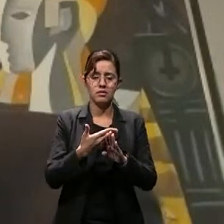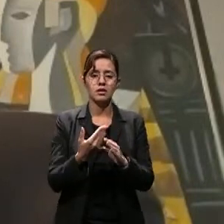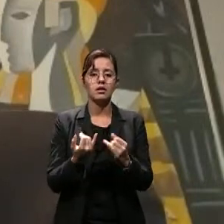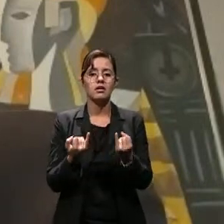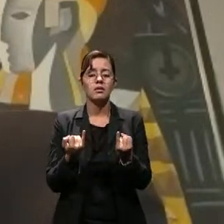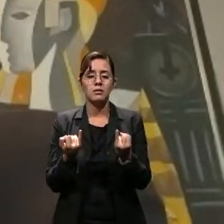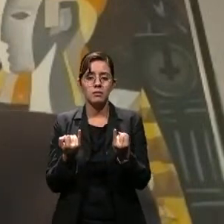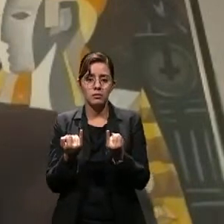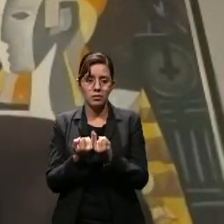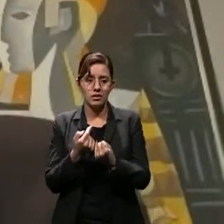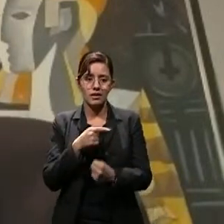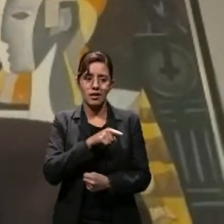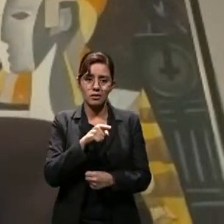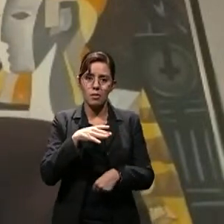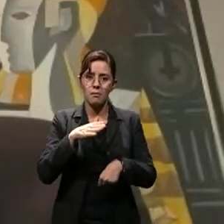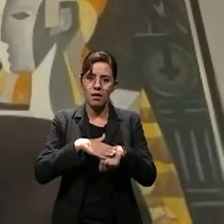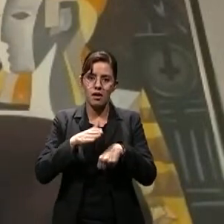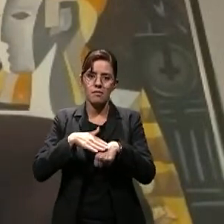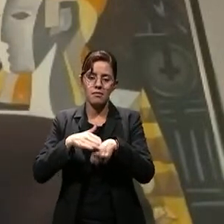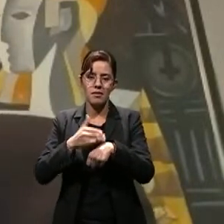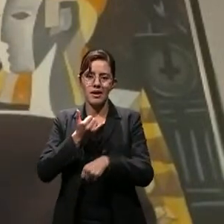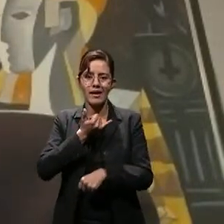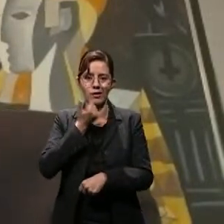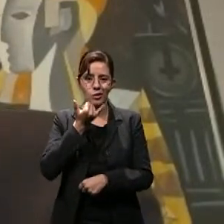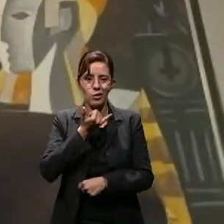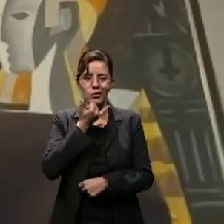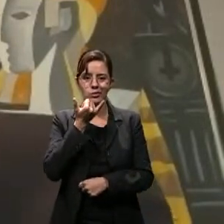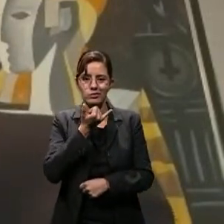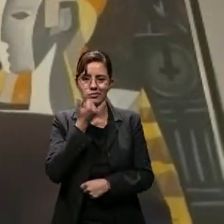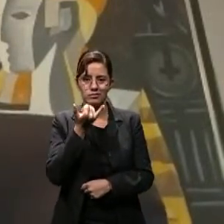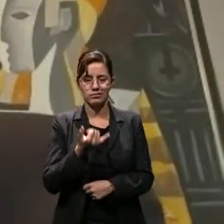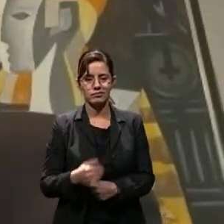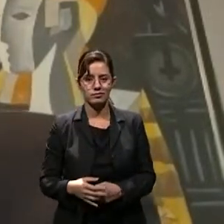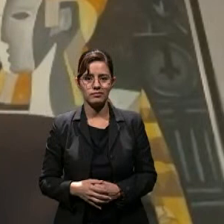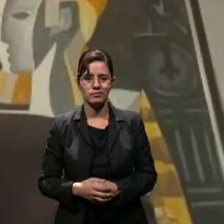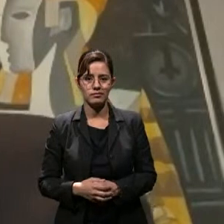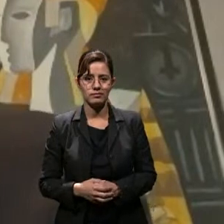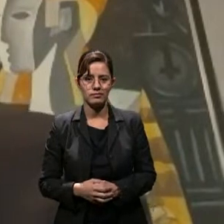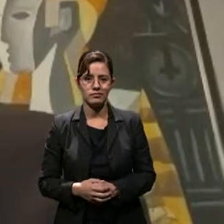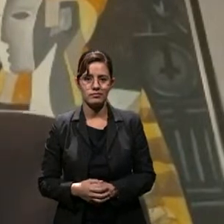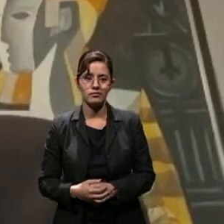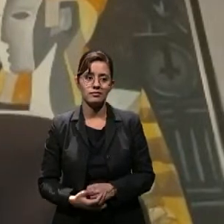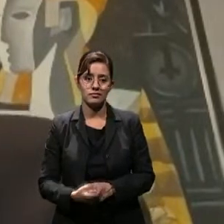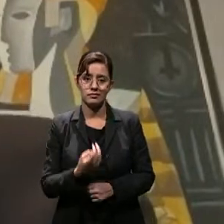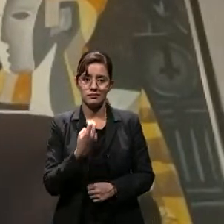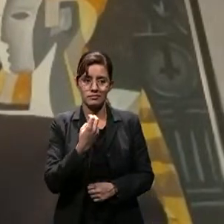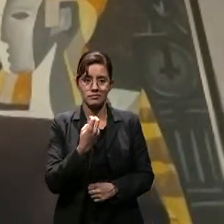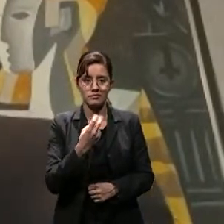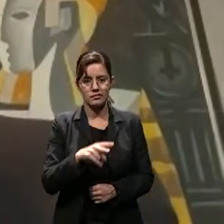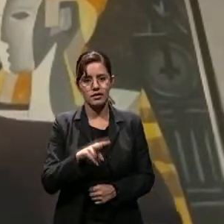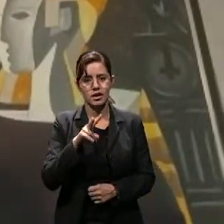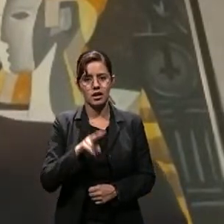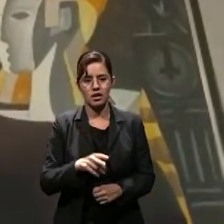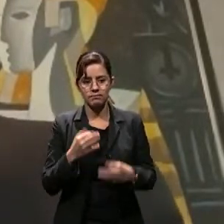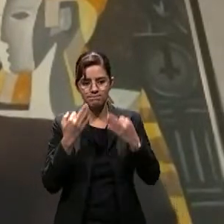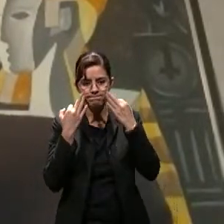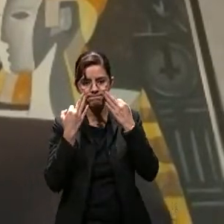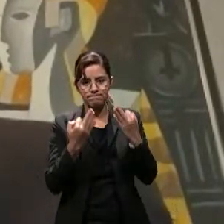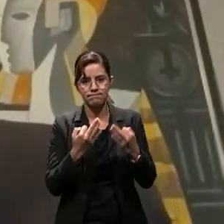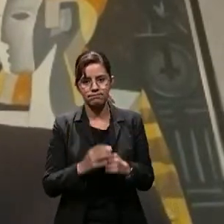they are backsliding and having more and more mistakes. That is a